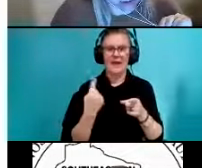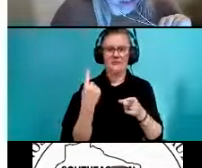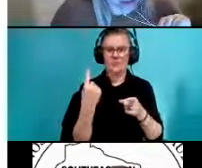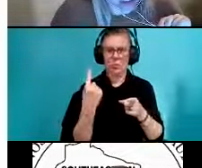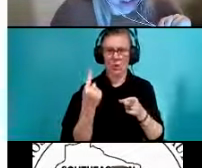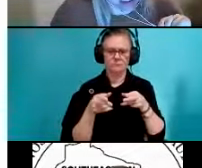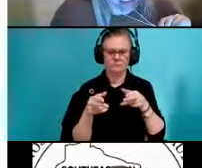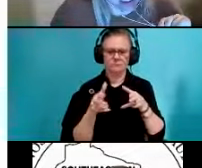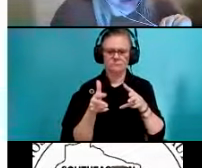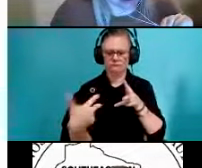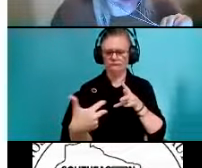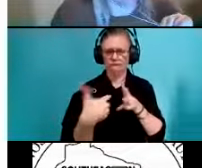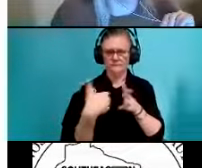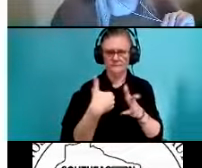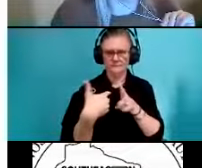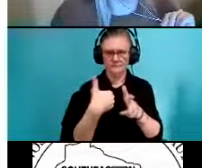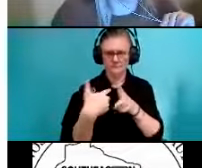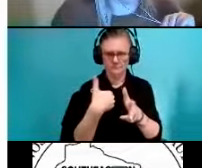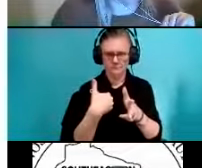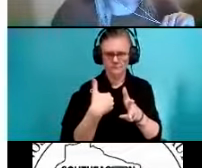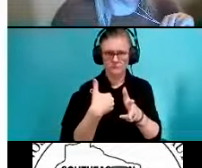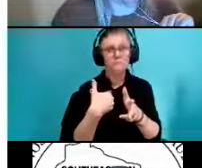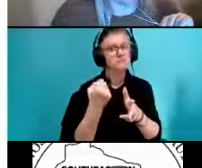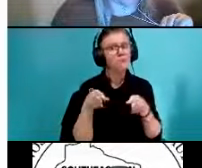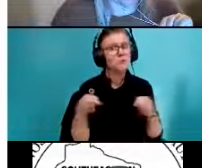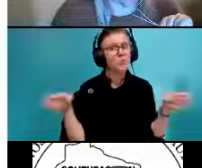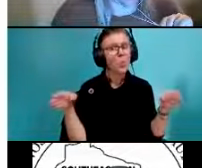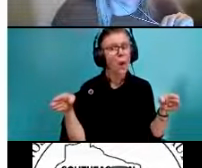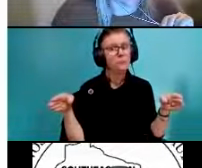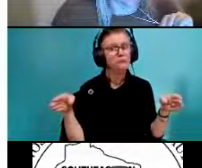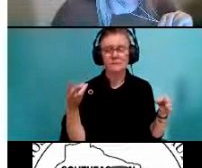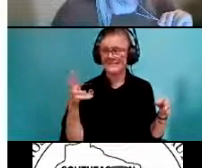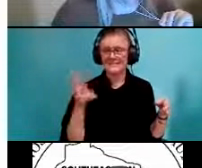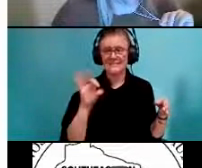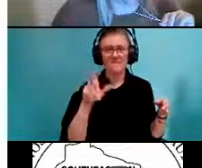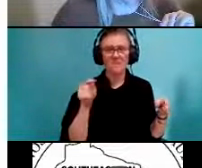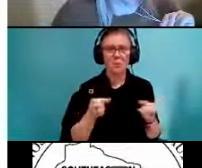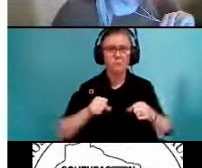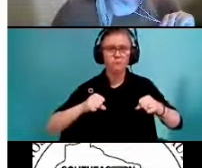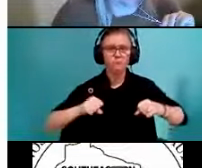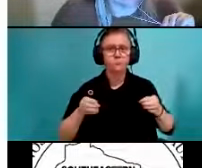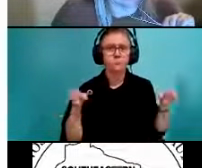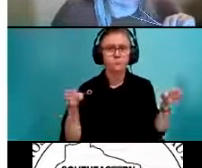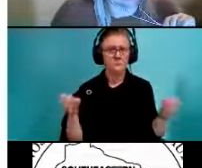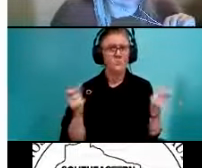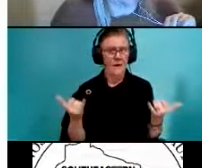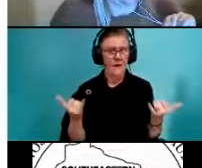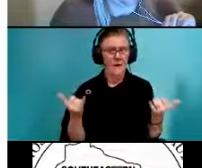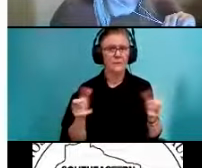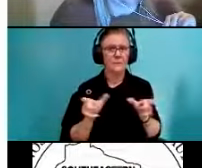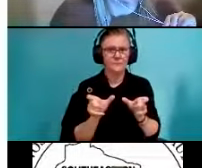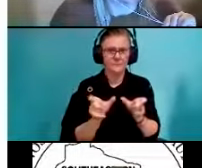in each direction, although it's relatively wide. It's about 16 feet in each direction right now, and